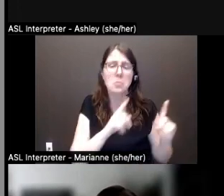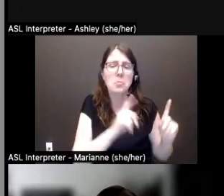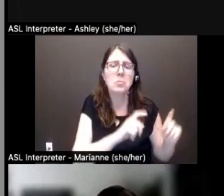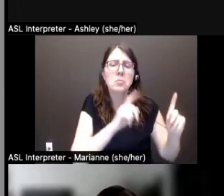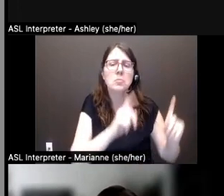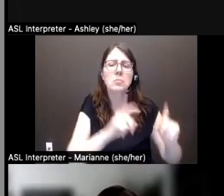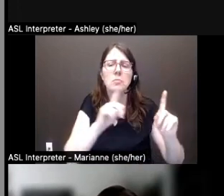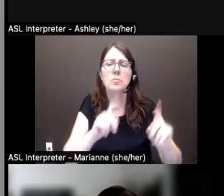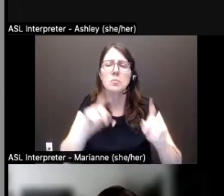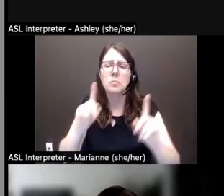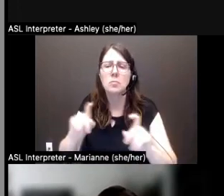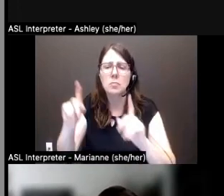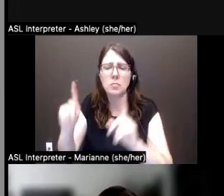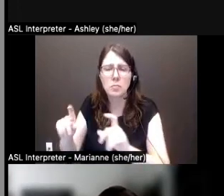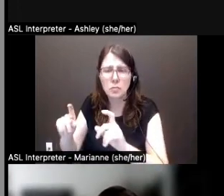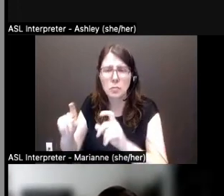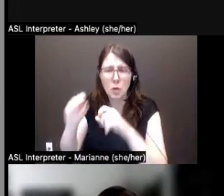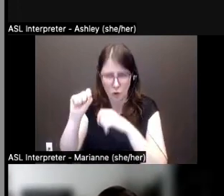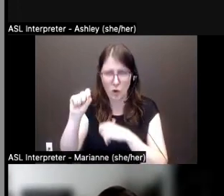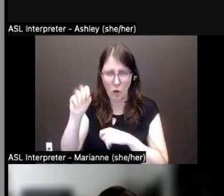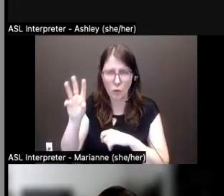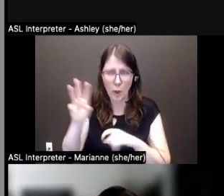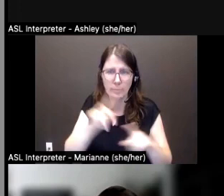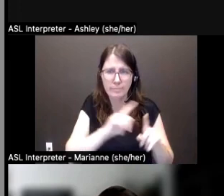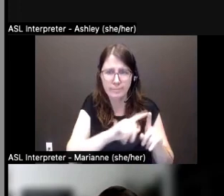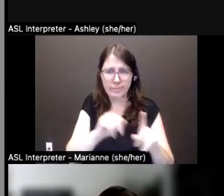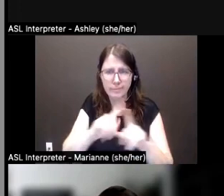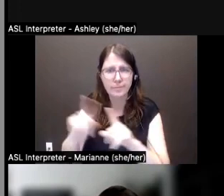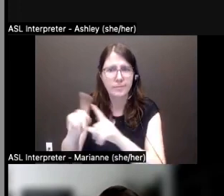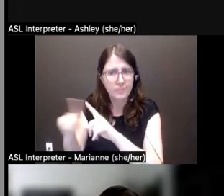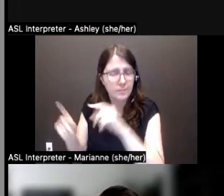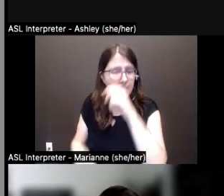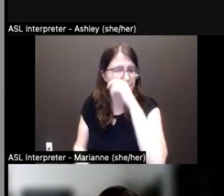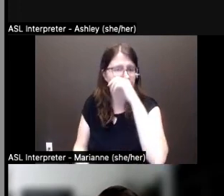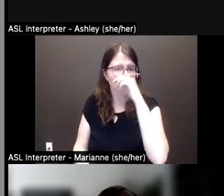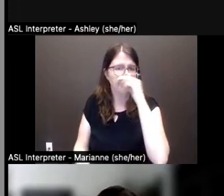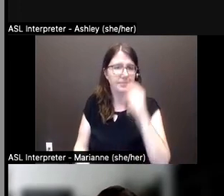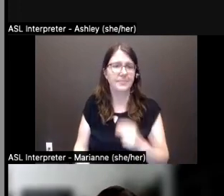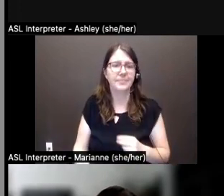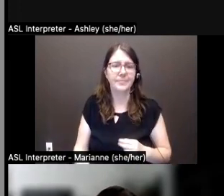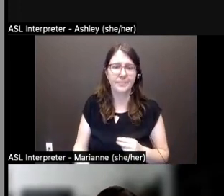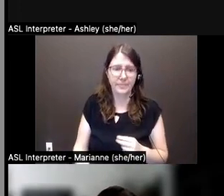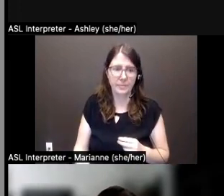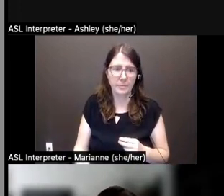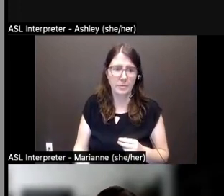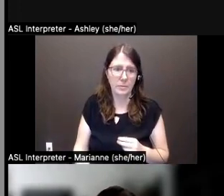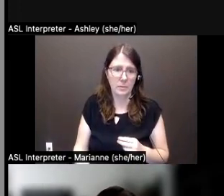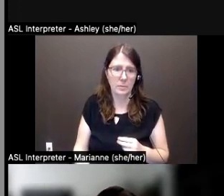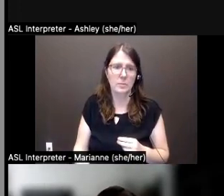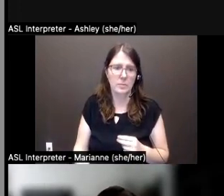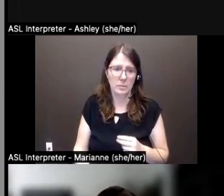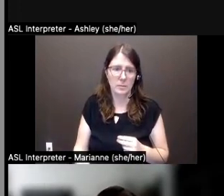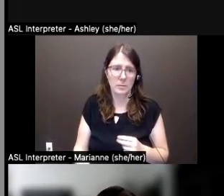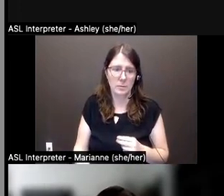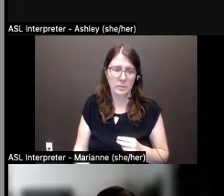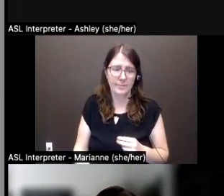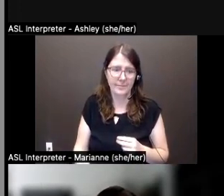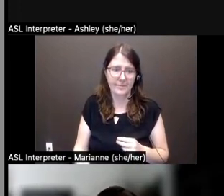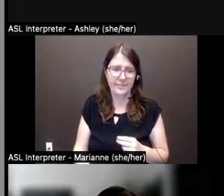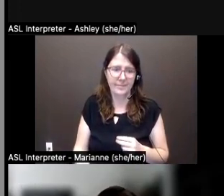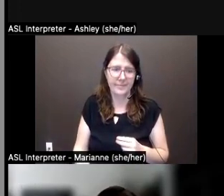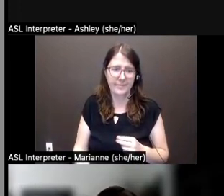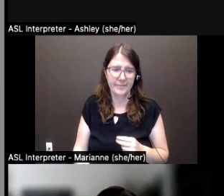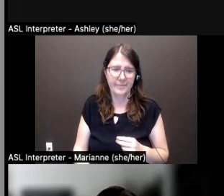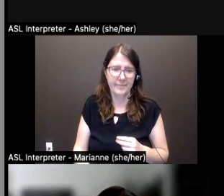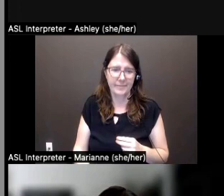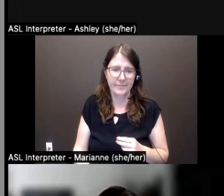We also use the techniques to be able to communicate with each other and